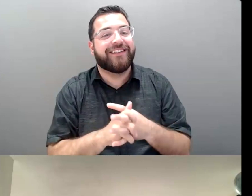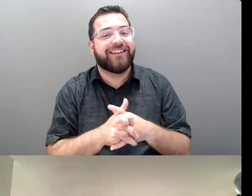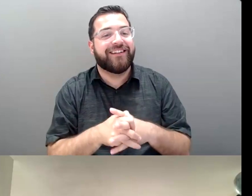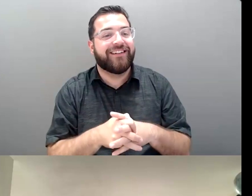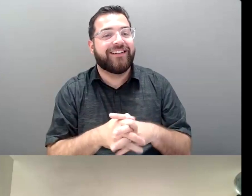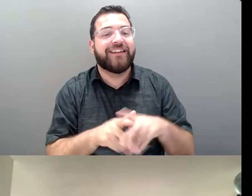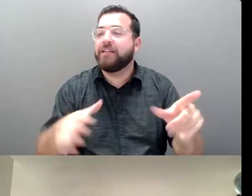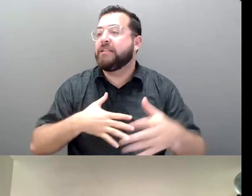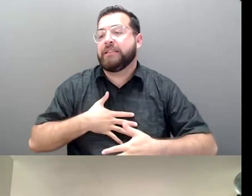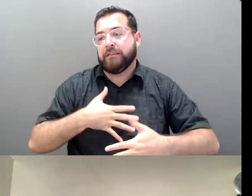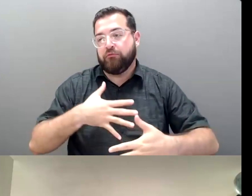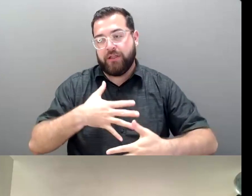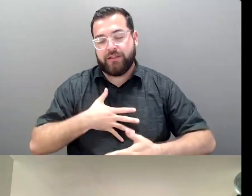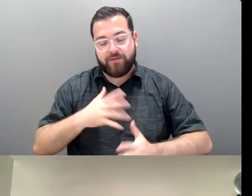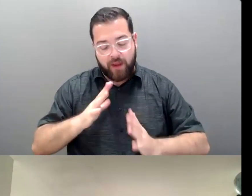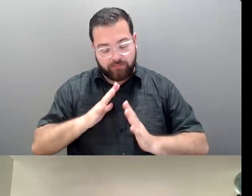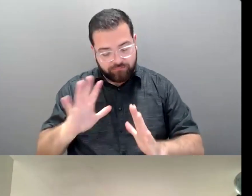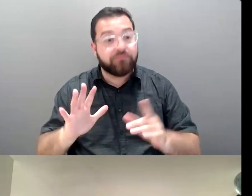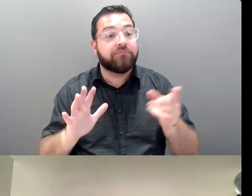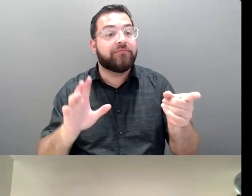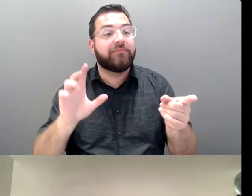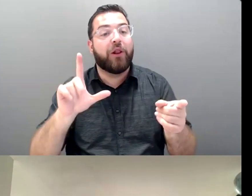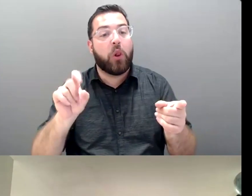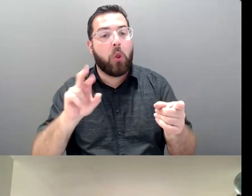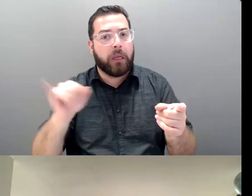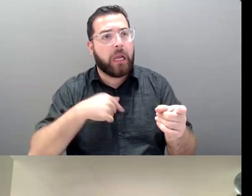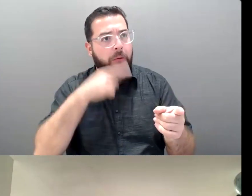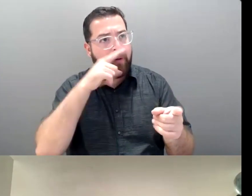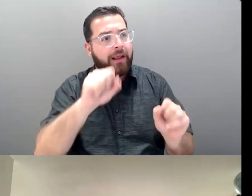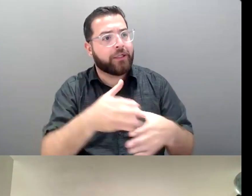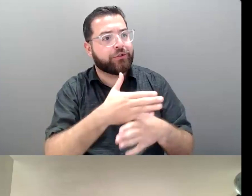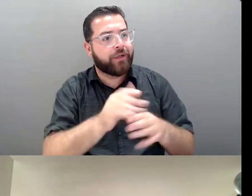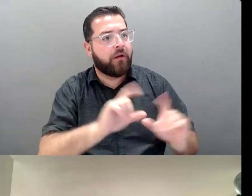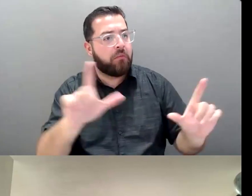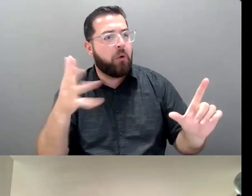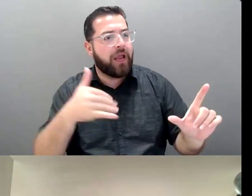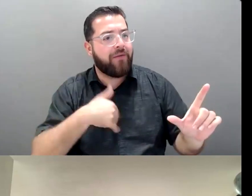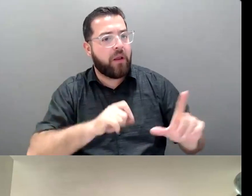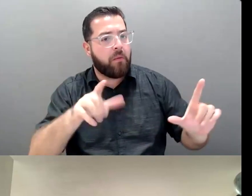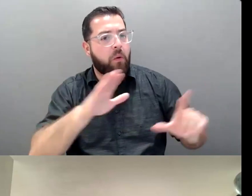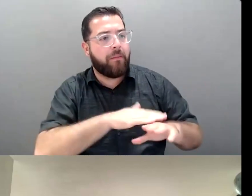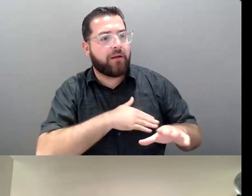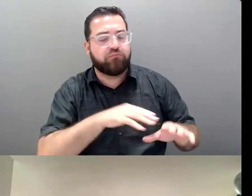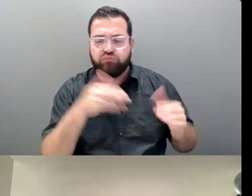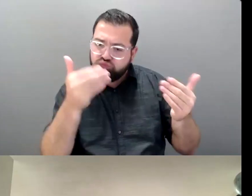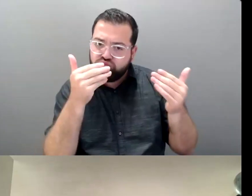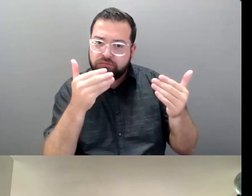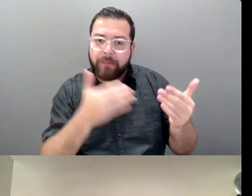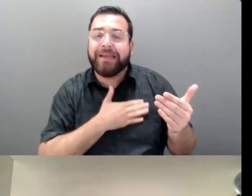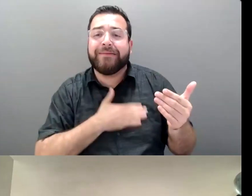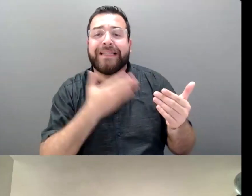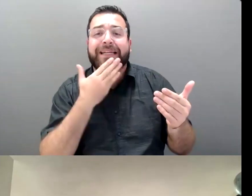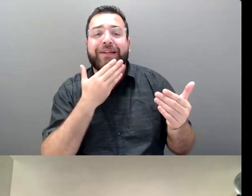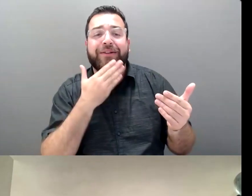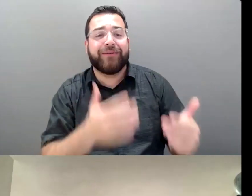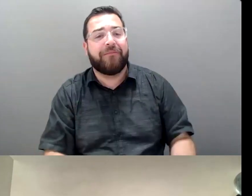Deep breaths. It's all good. um, I can share it. I have it. It's up on my screen. oh yeah, please do. That would be wonderful. I really appreciate